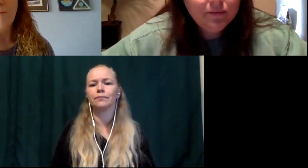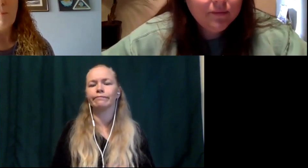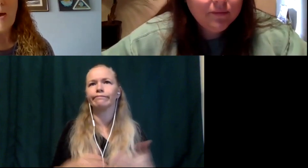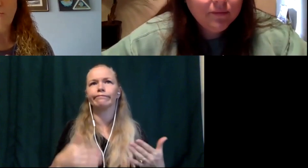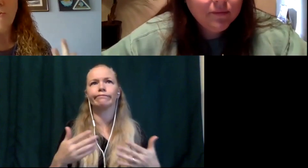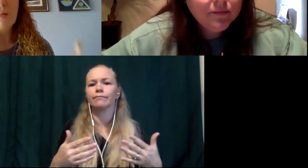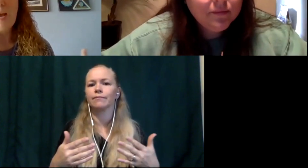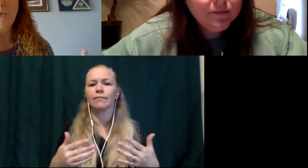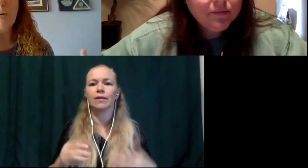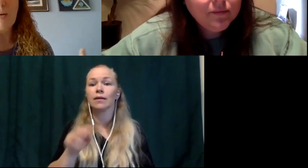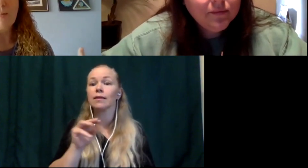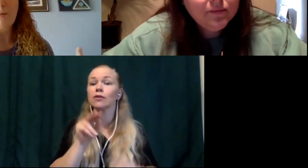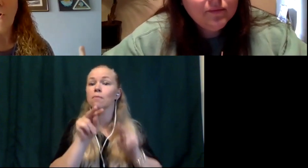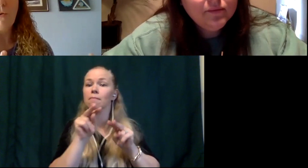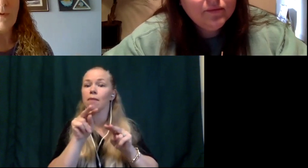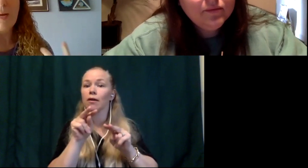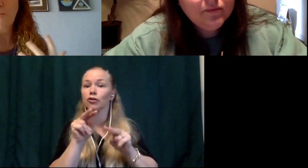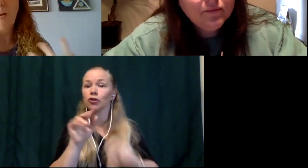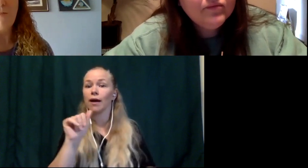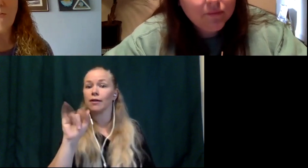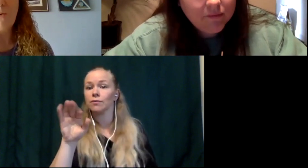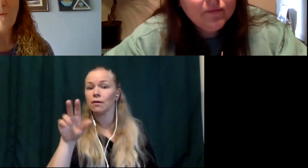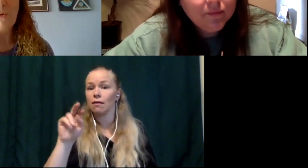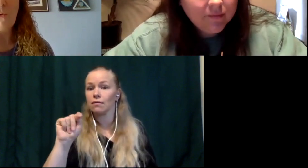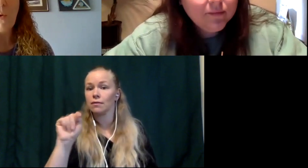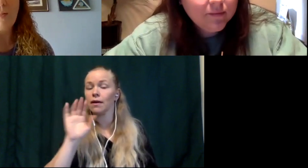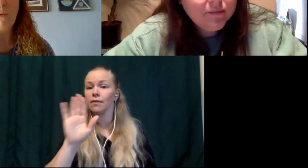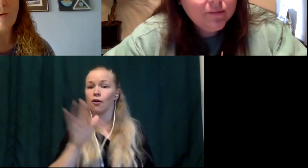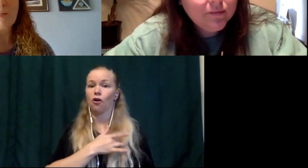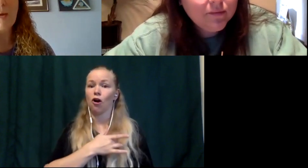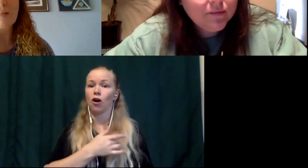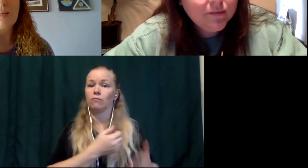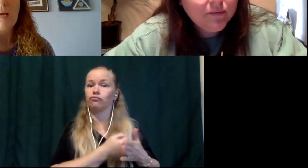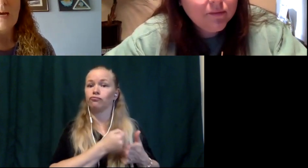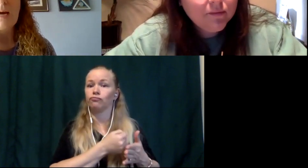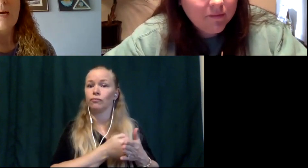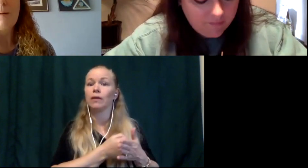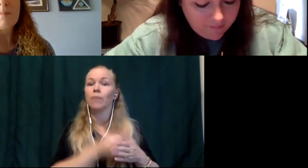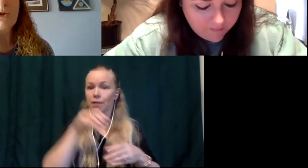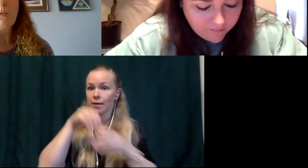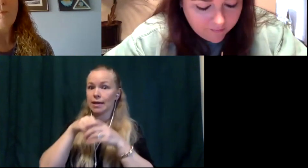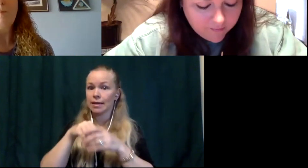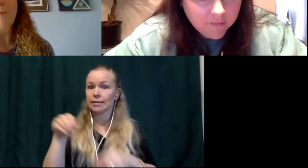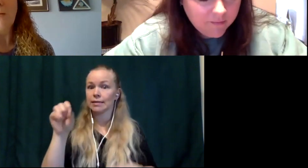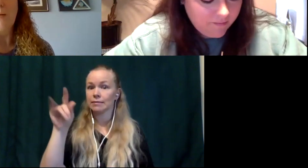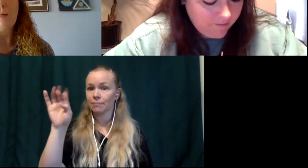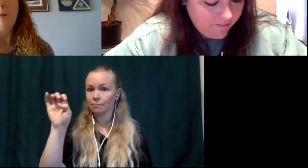they monitored the astronauts' heart rates and everything, you know, while they were in space.